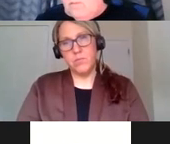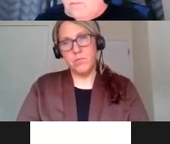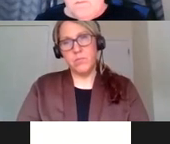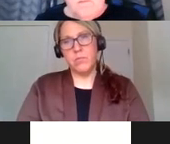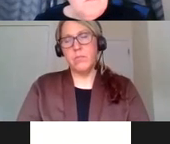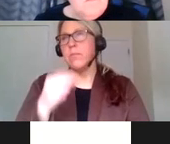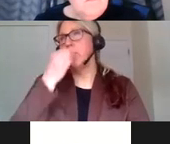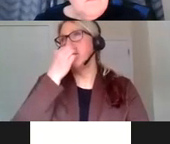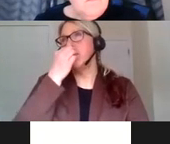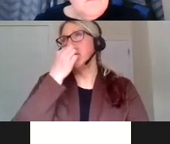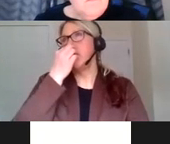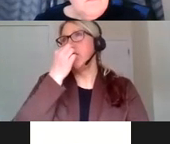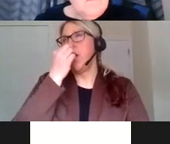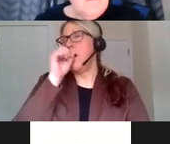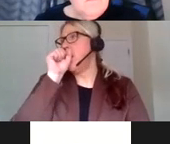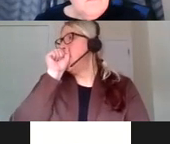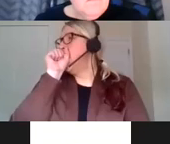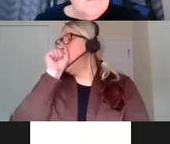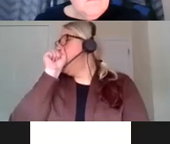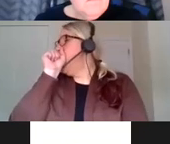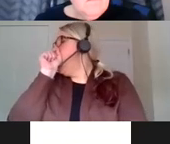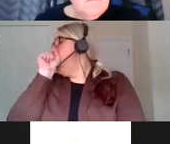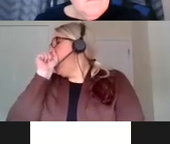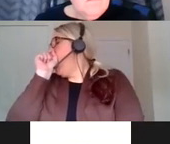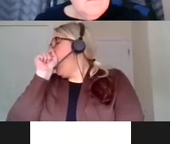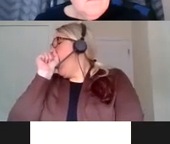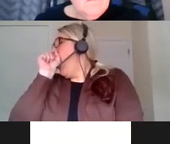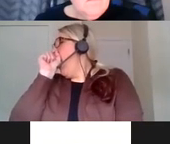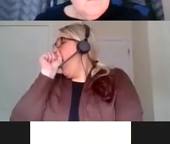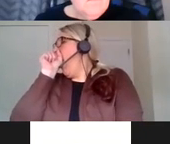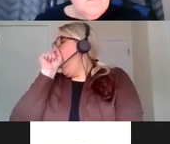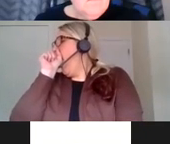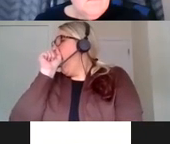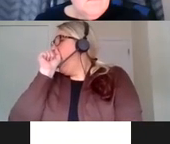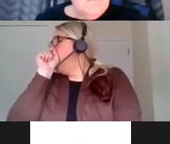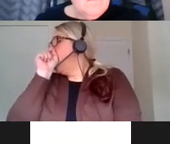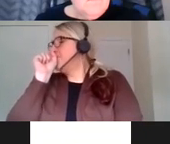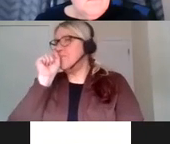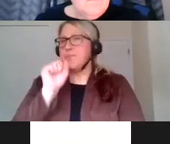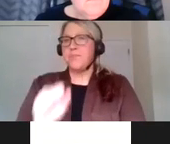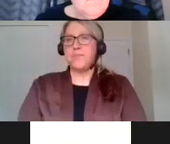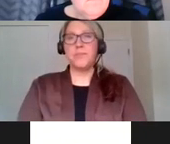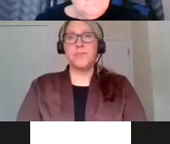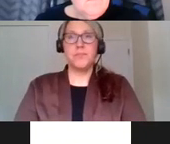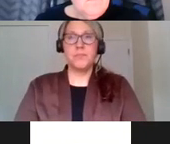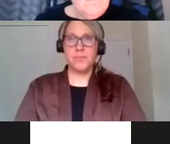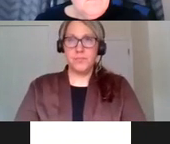at alternative text and how to do that within PDF. You might get a document that doesn't